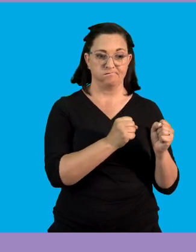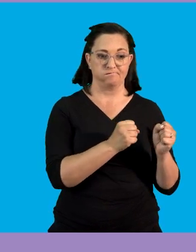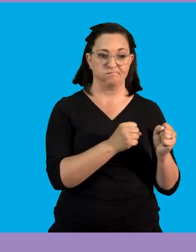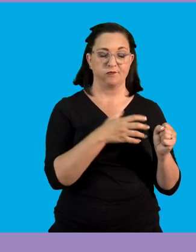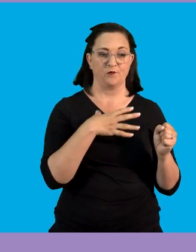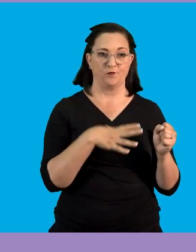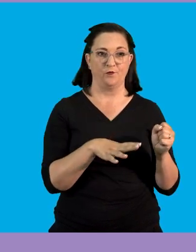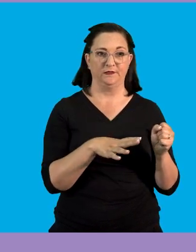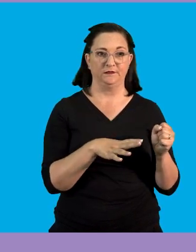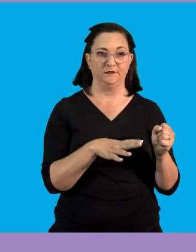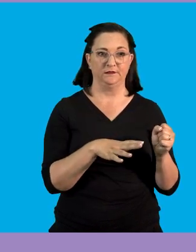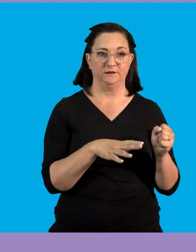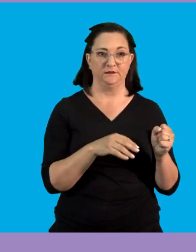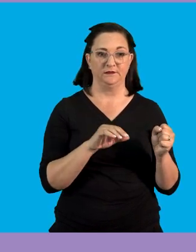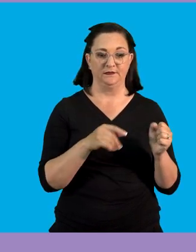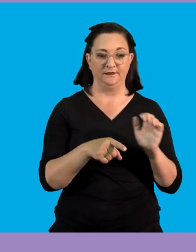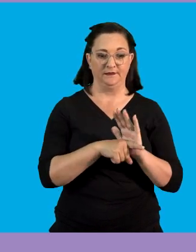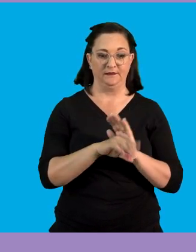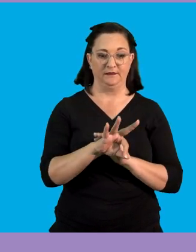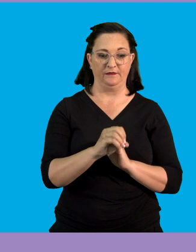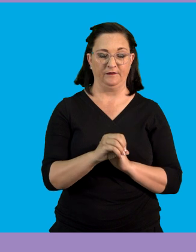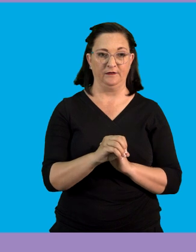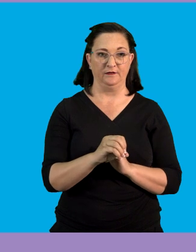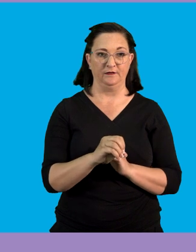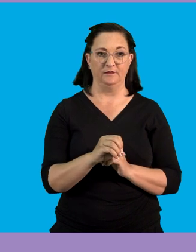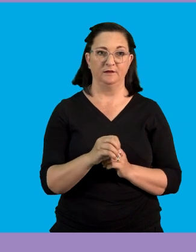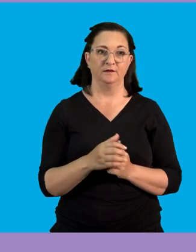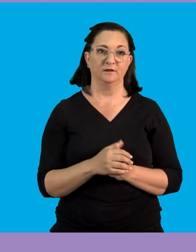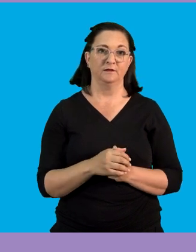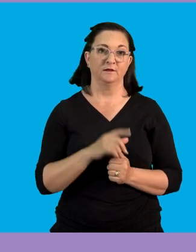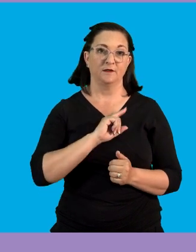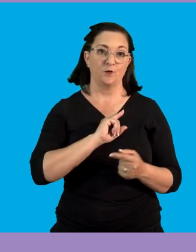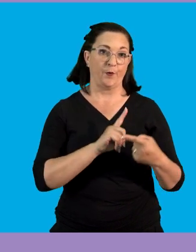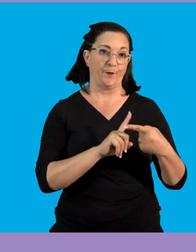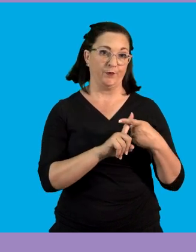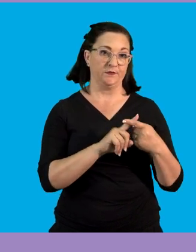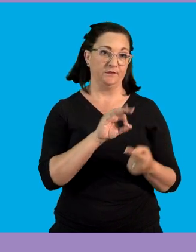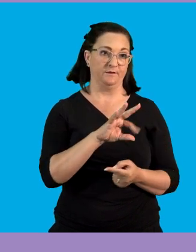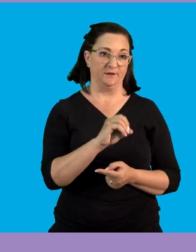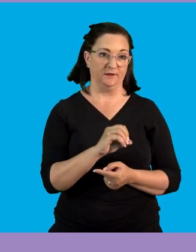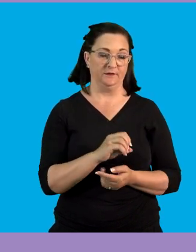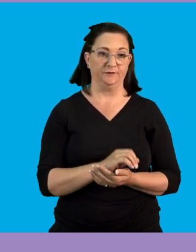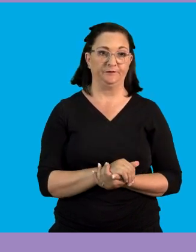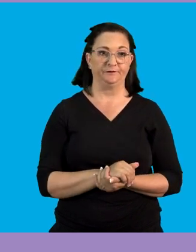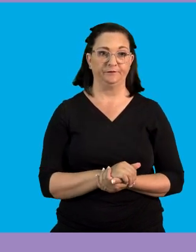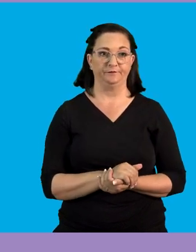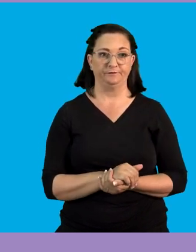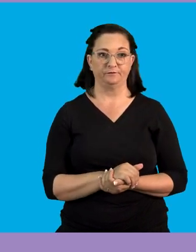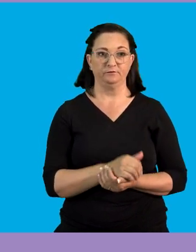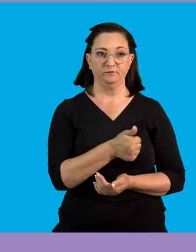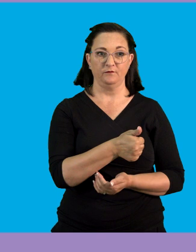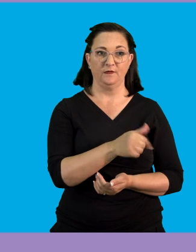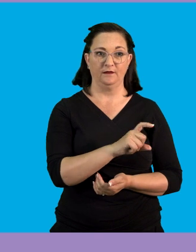with x on the left. We need an additive inverse of negative 30 degrees, and that would be positive 30